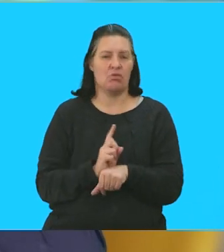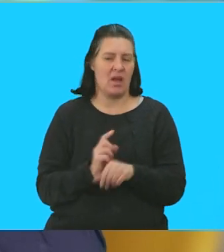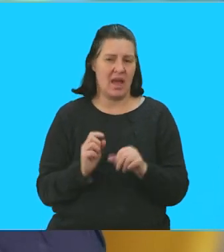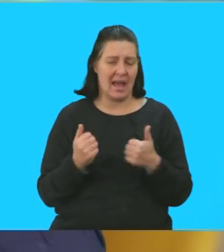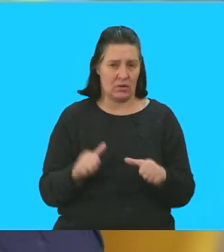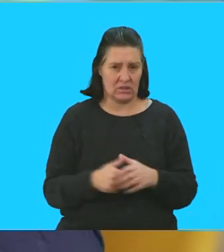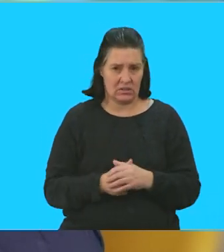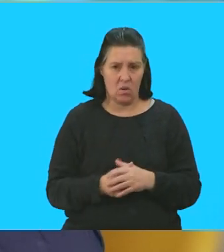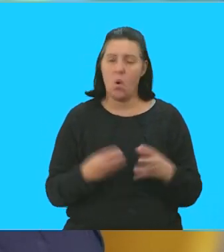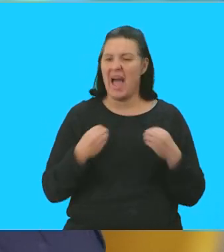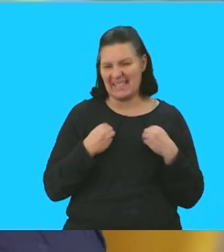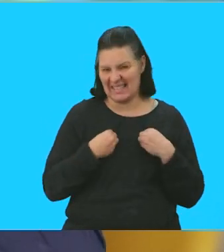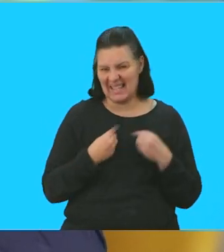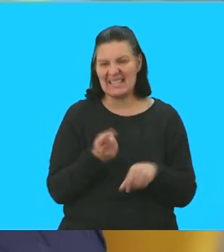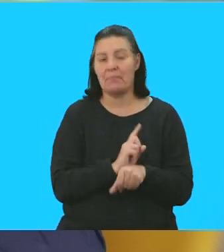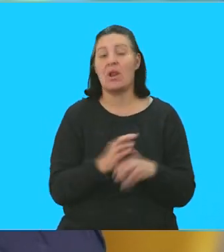account, a temporal asset.